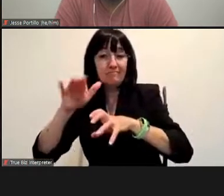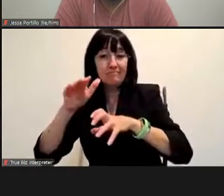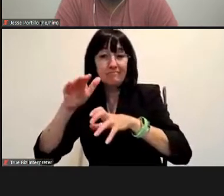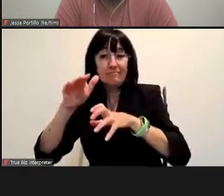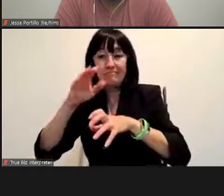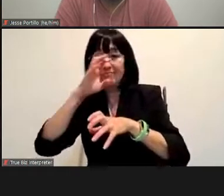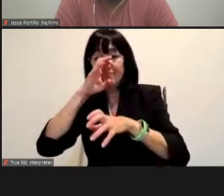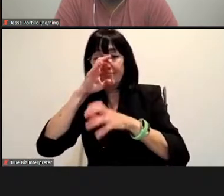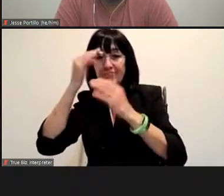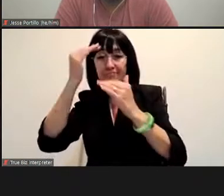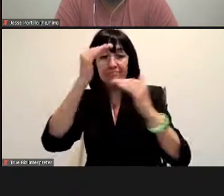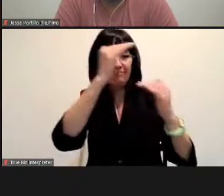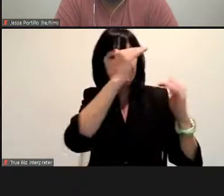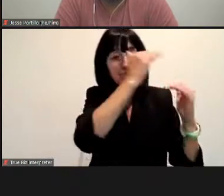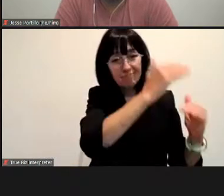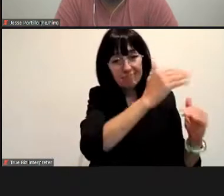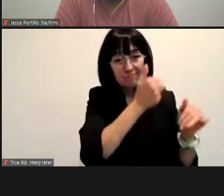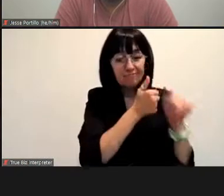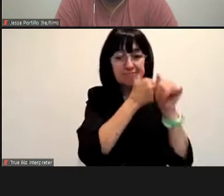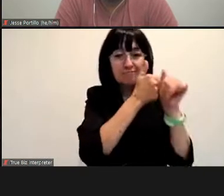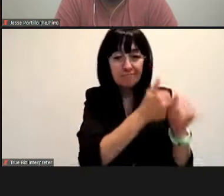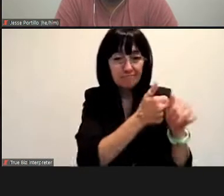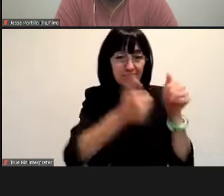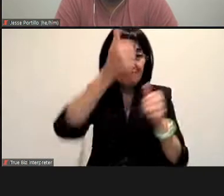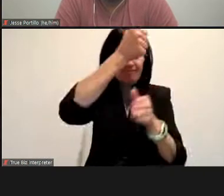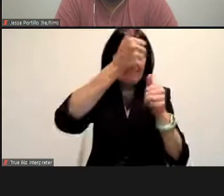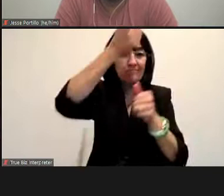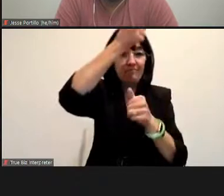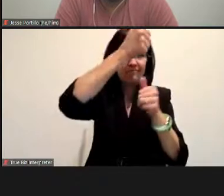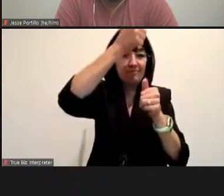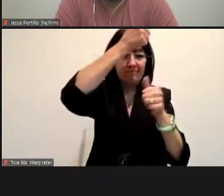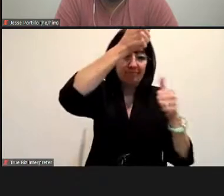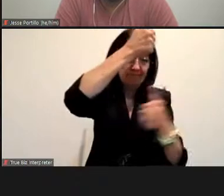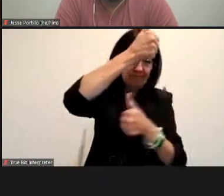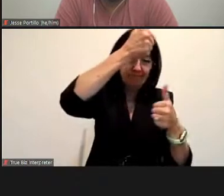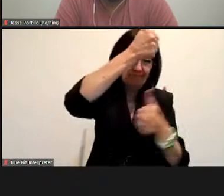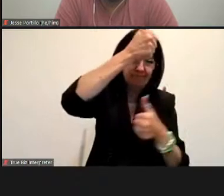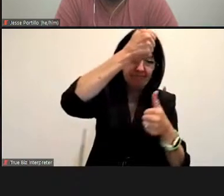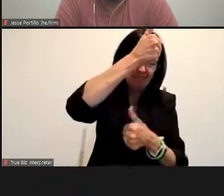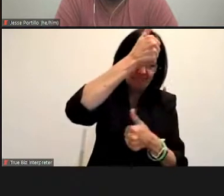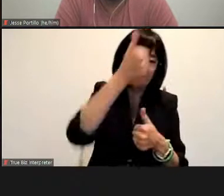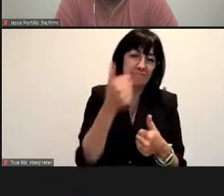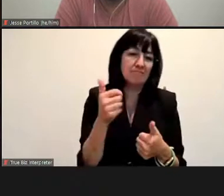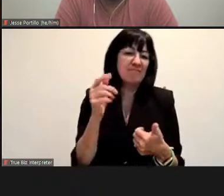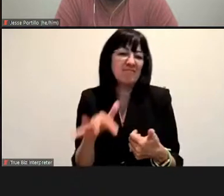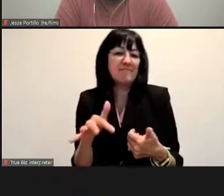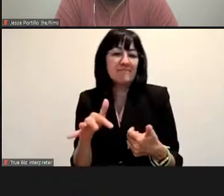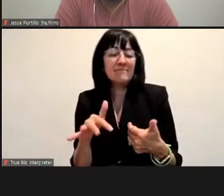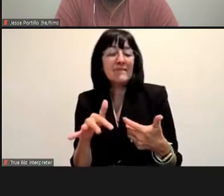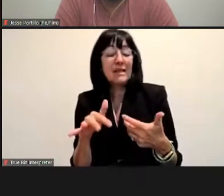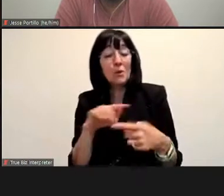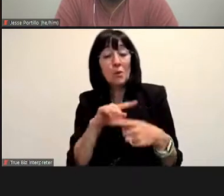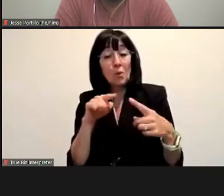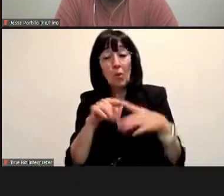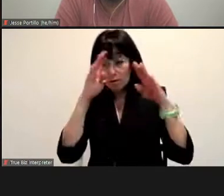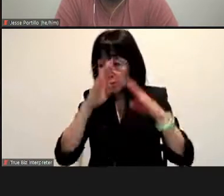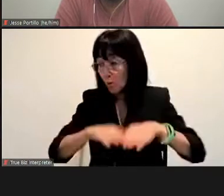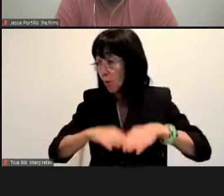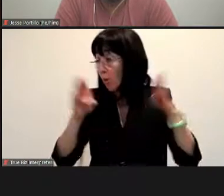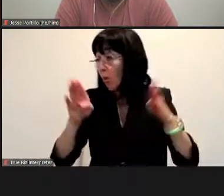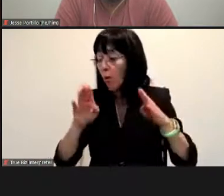speak to very specific experiences of mine, but, and I'm sure you all too, but I would say that that's when we get really fruitful and really